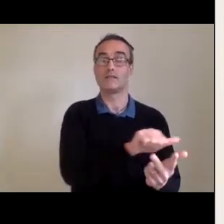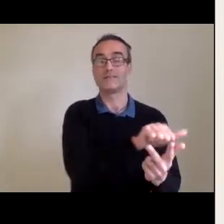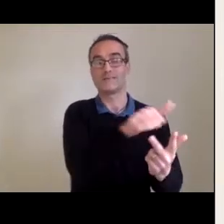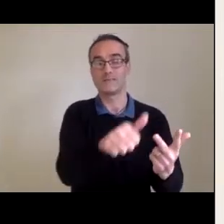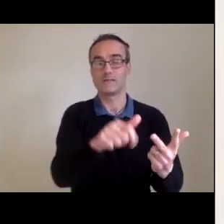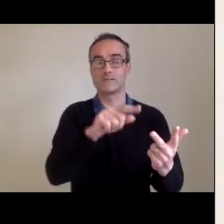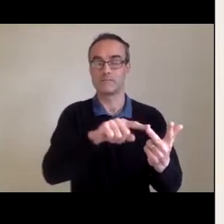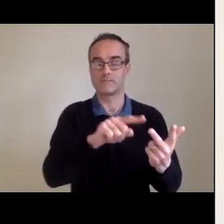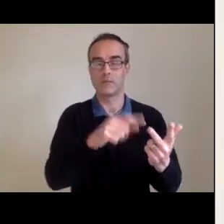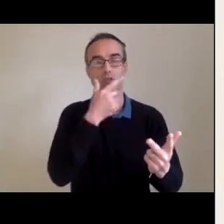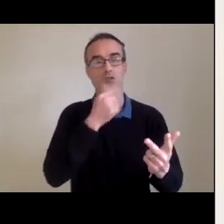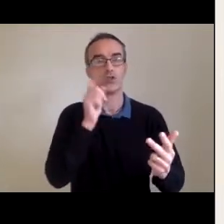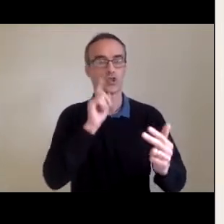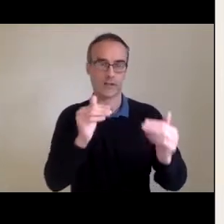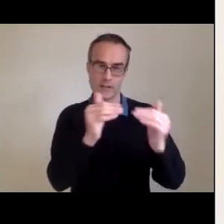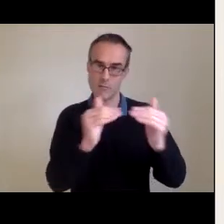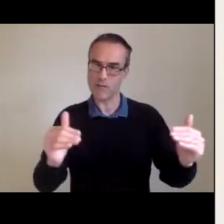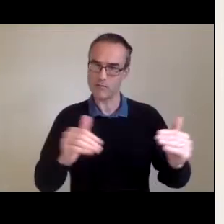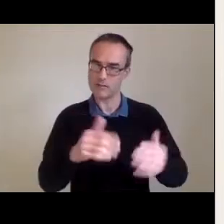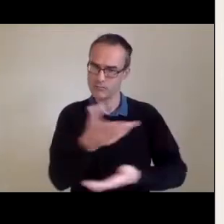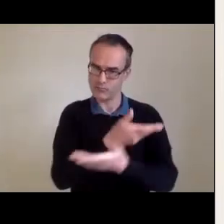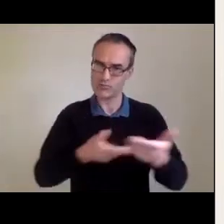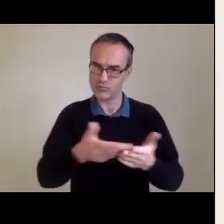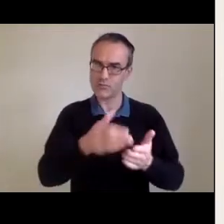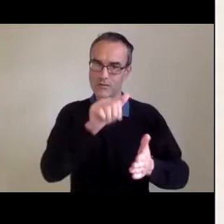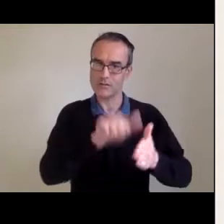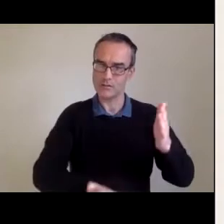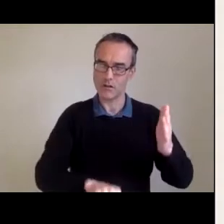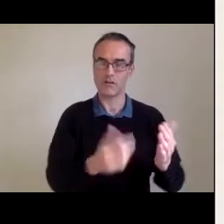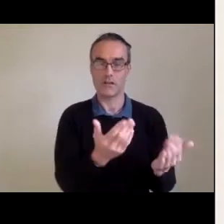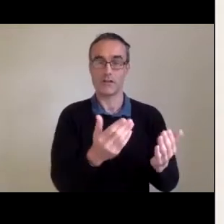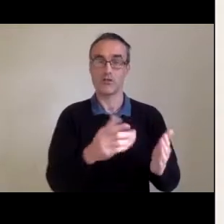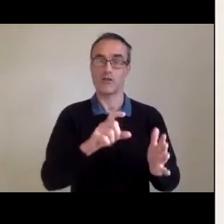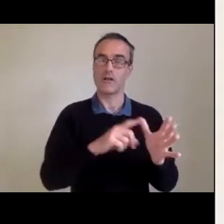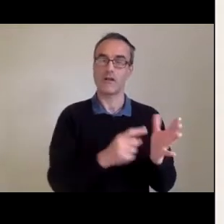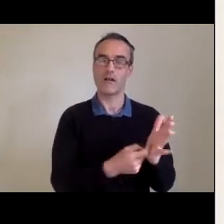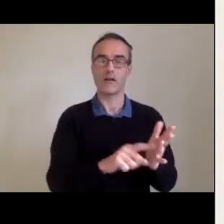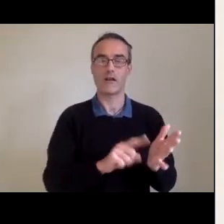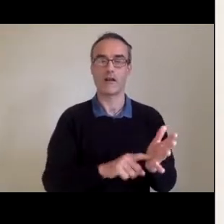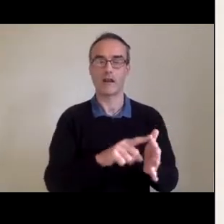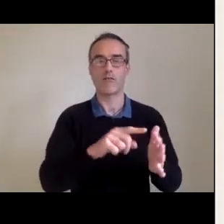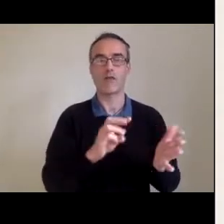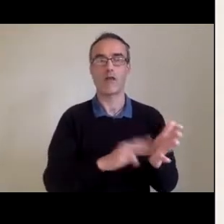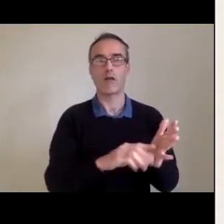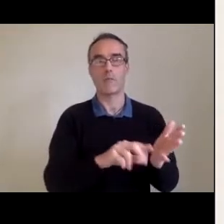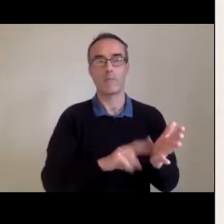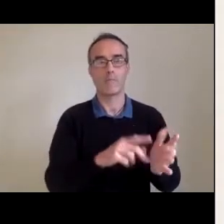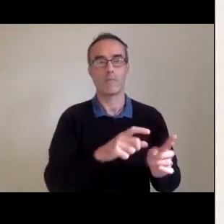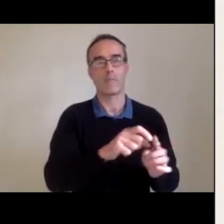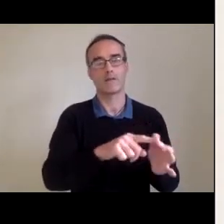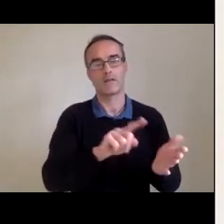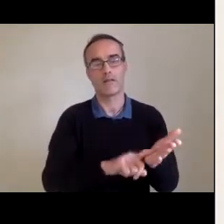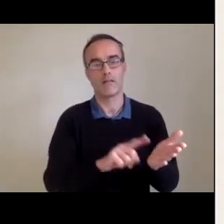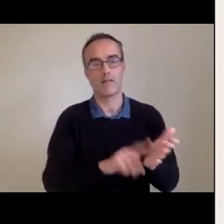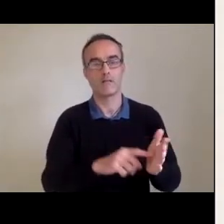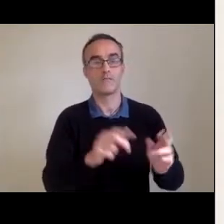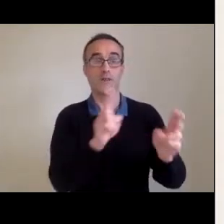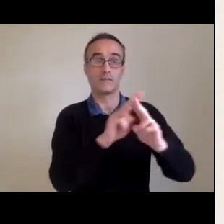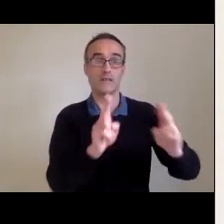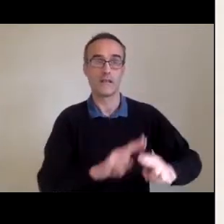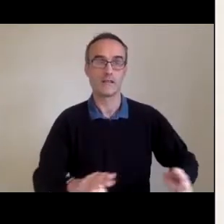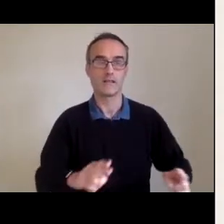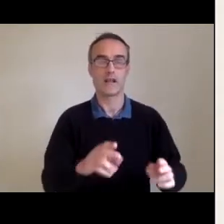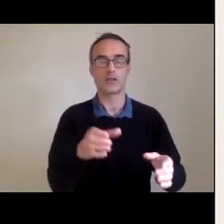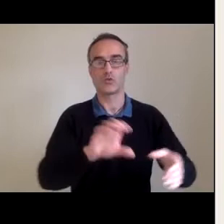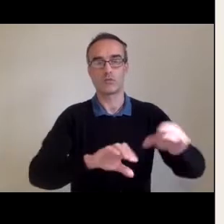gender parity across the Commonwealth, at which point we'll introduce Carol Mandel, who's International Science Envoy for the Foreign, Commonwealth and Development Office. She